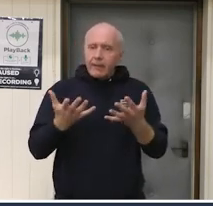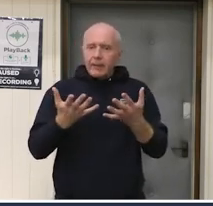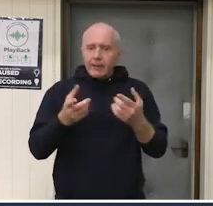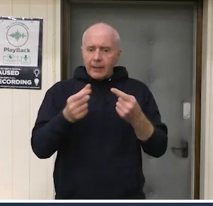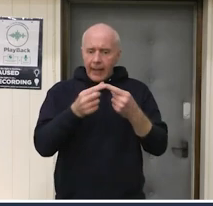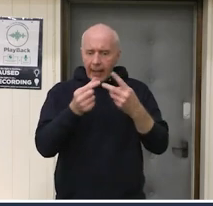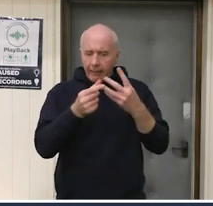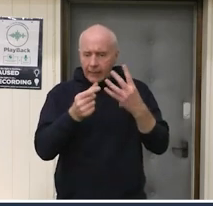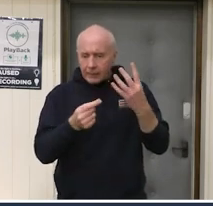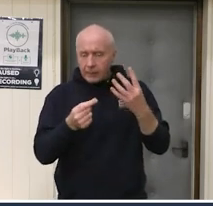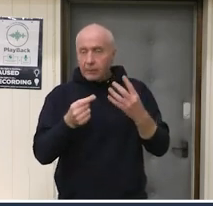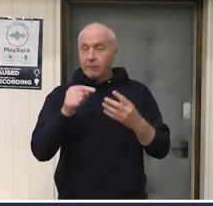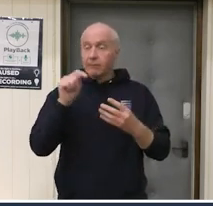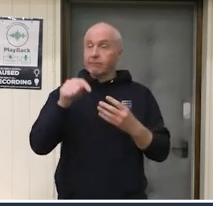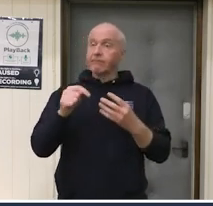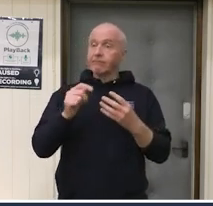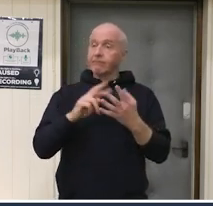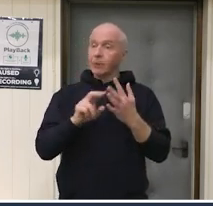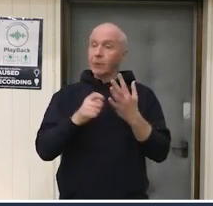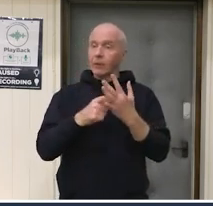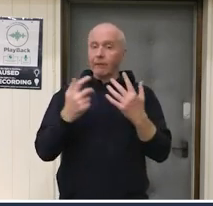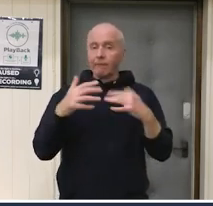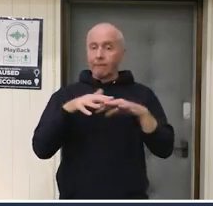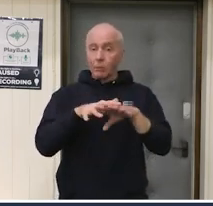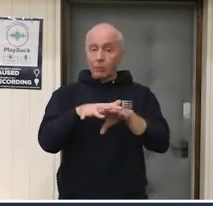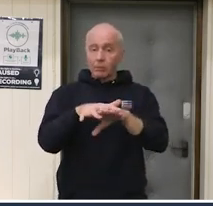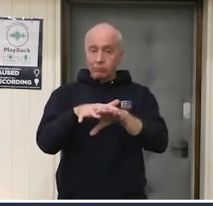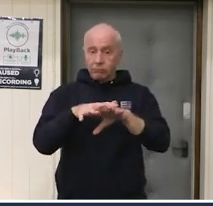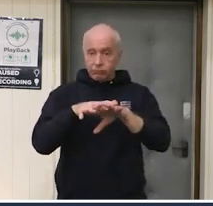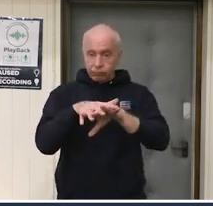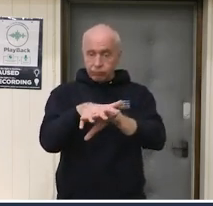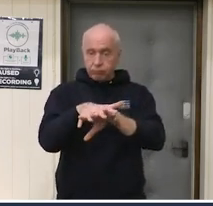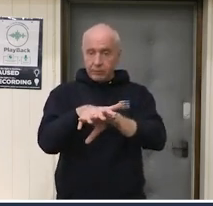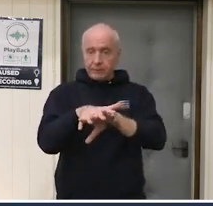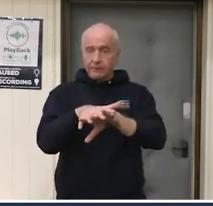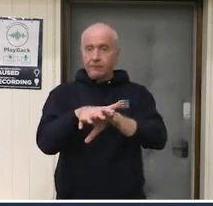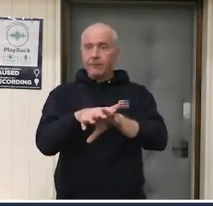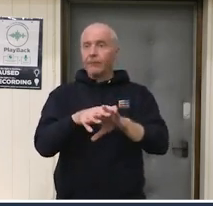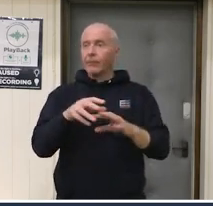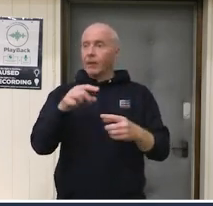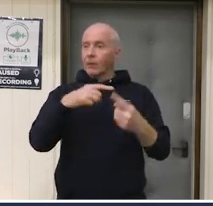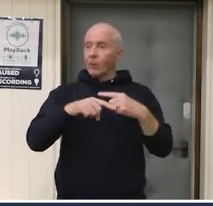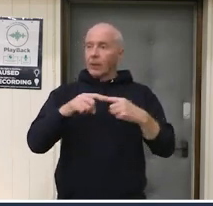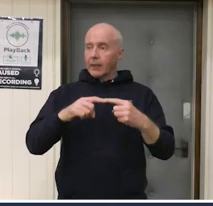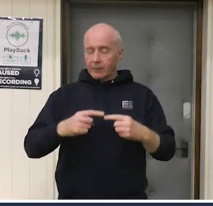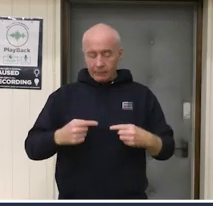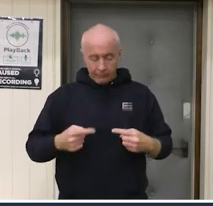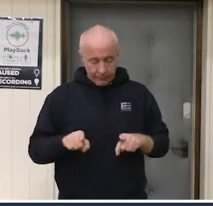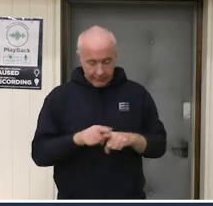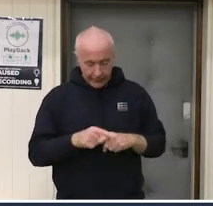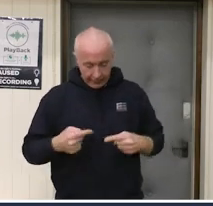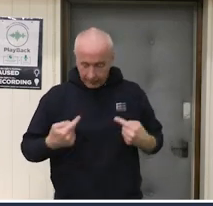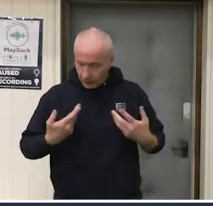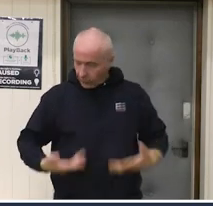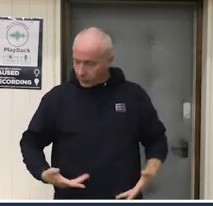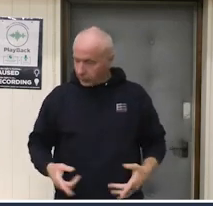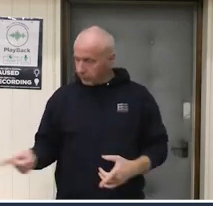And it's because of nuclear fusion that any of the atoms that make us up, our bodies, the bench, the